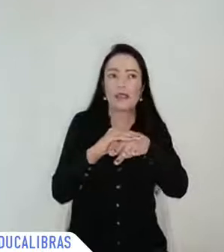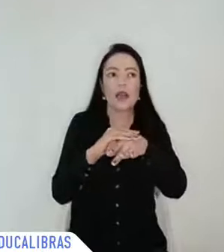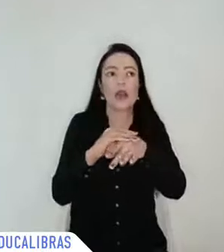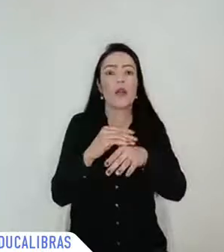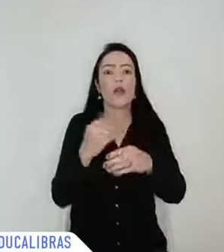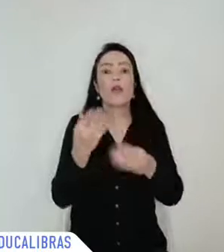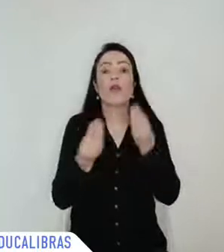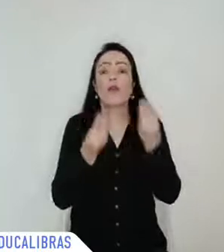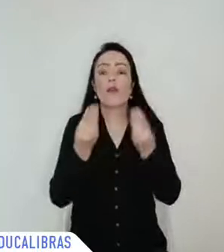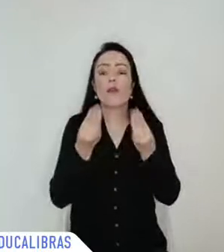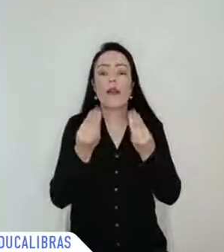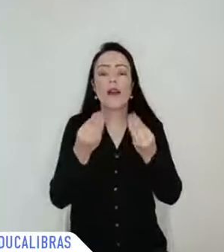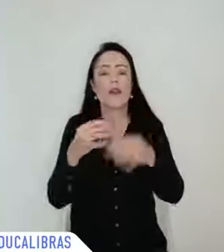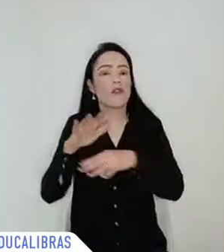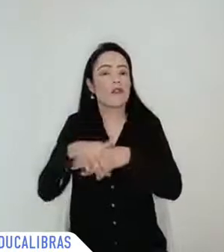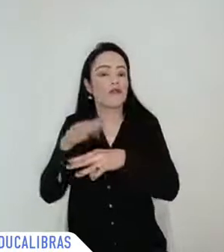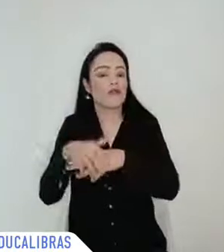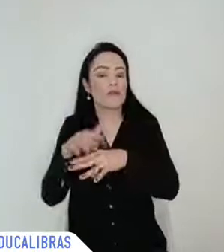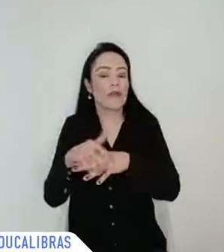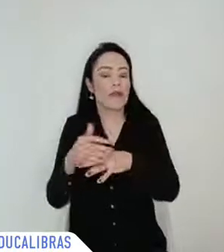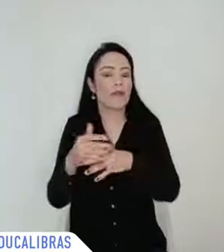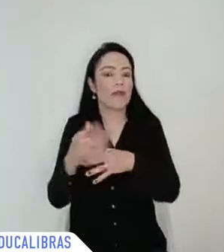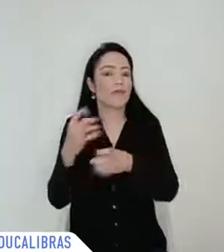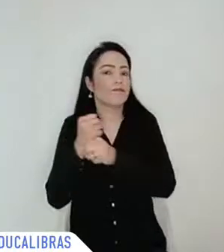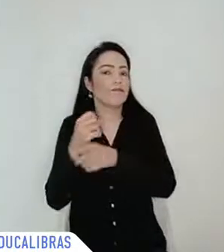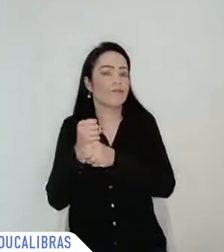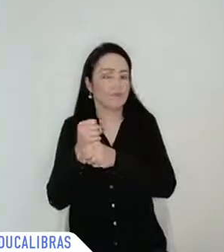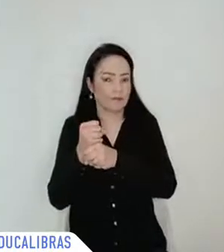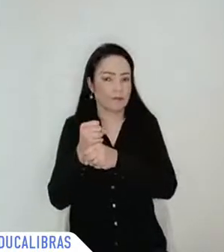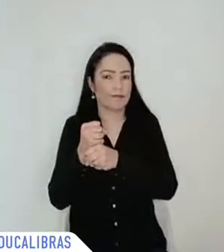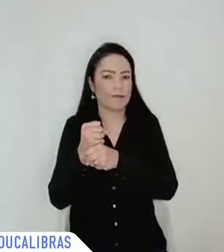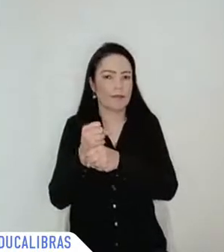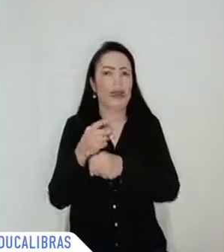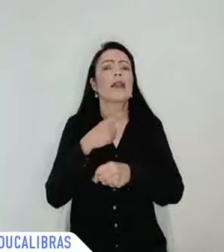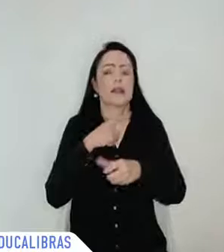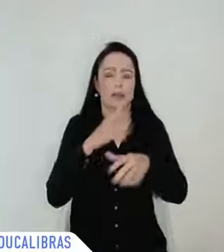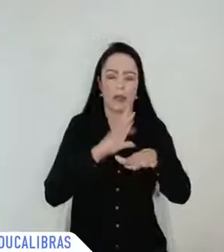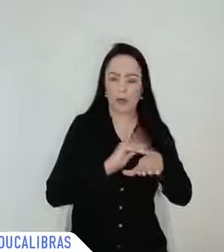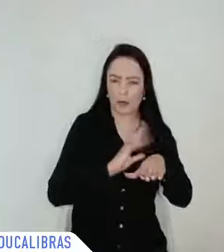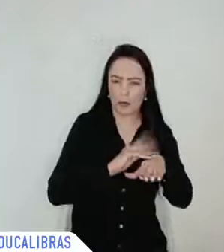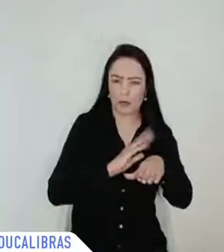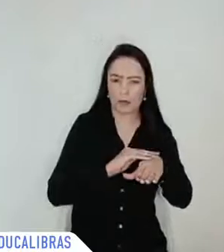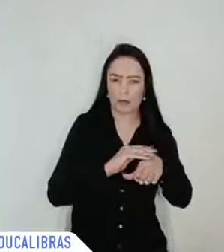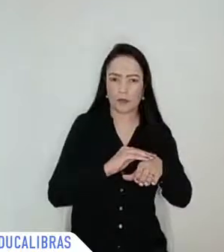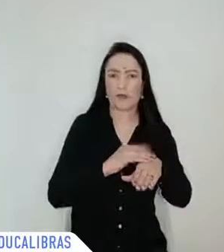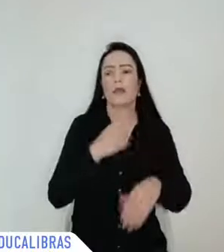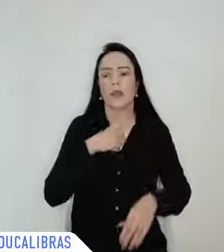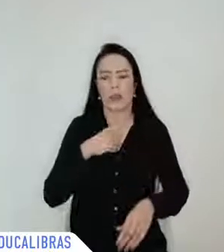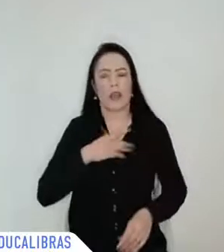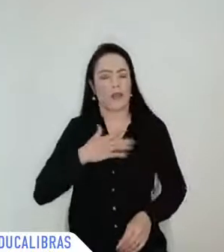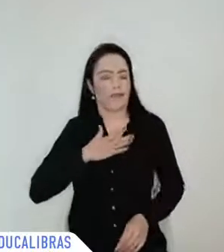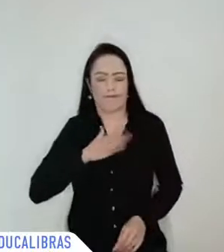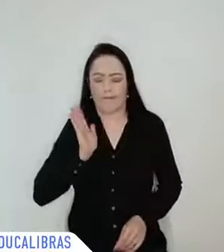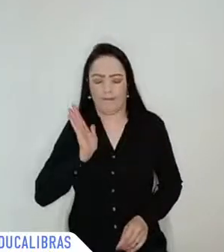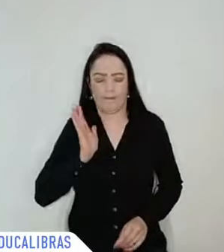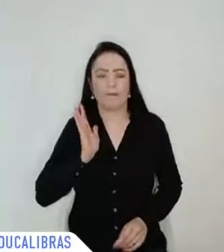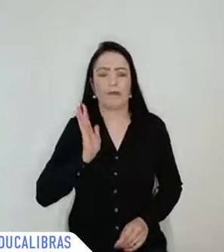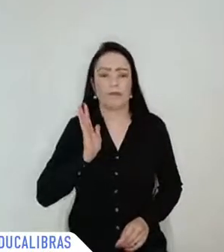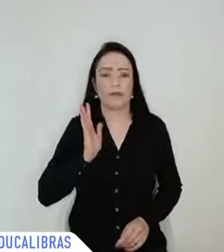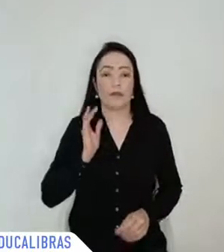cholera and algorithm. And I think this definition is very good. There is cholera, there is